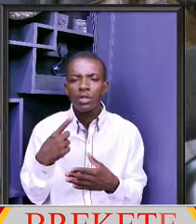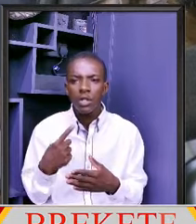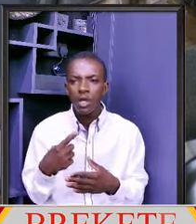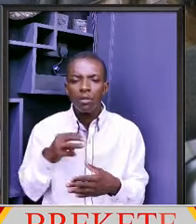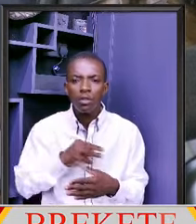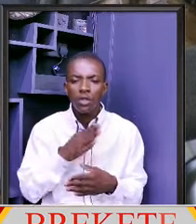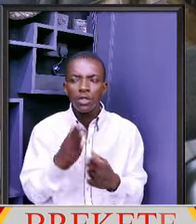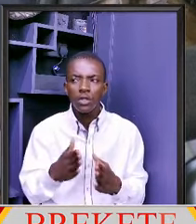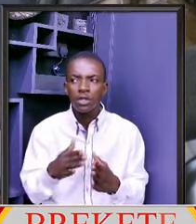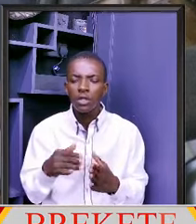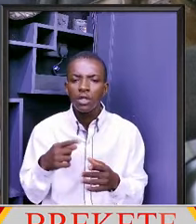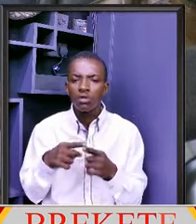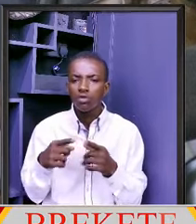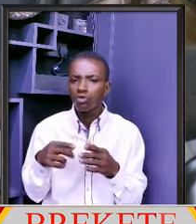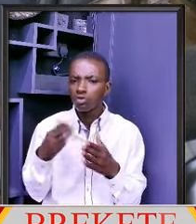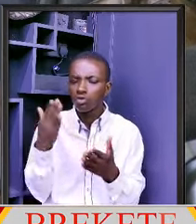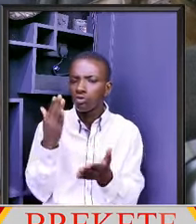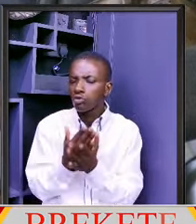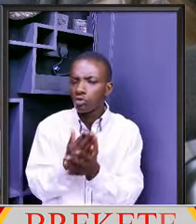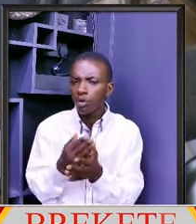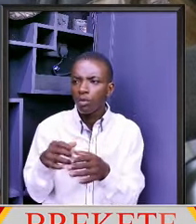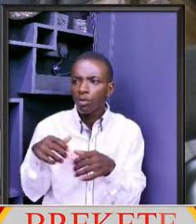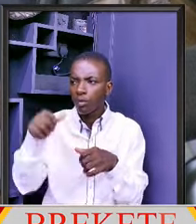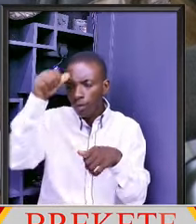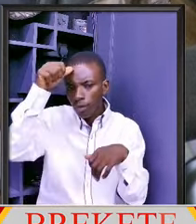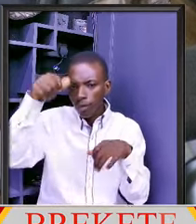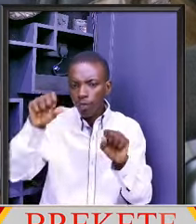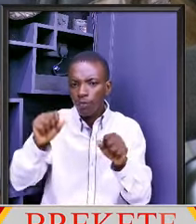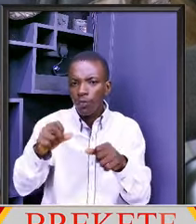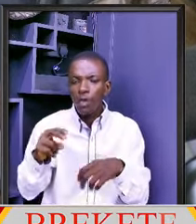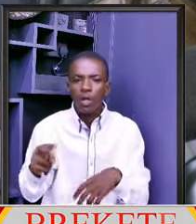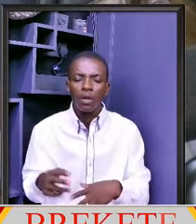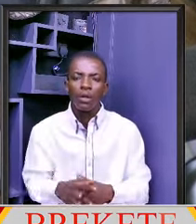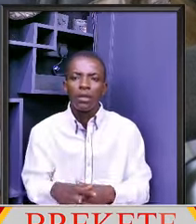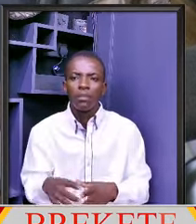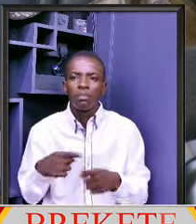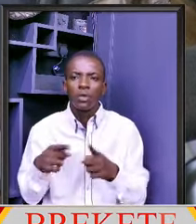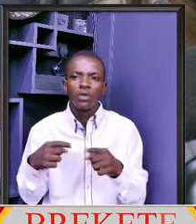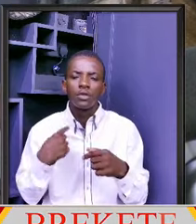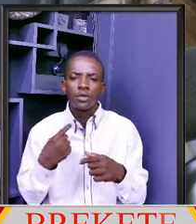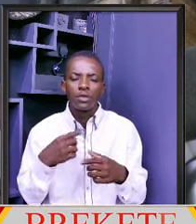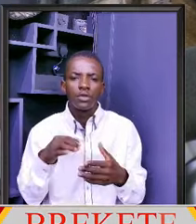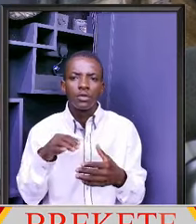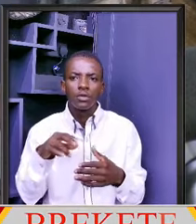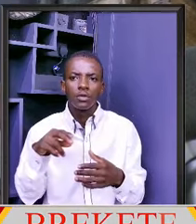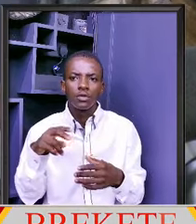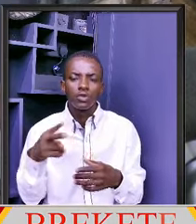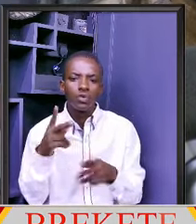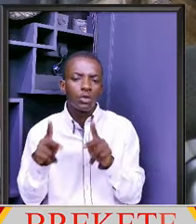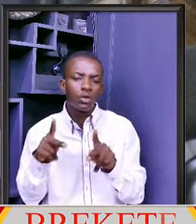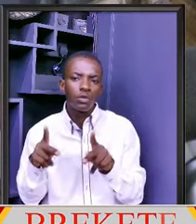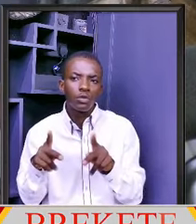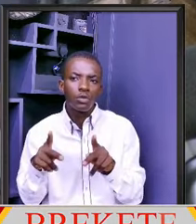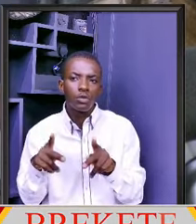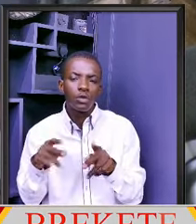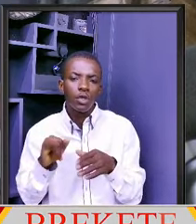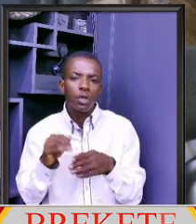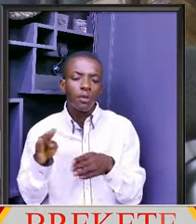bank. But let me tell you, sir, that there are two people who are marketers. They sell